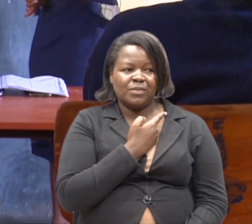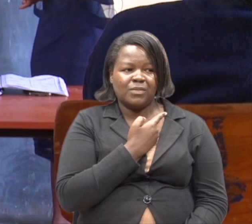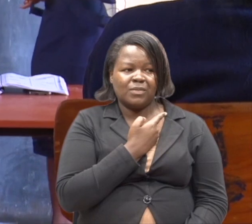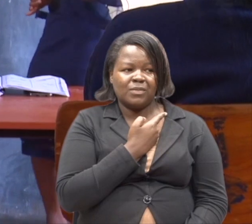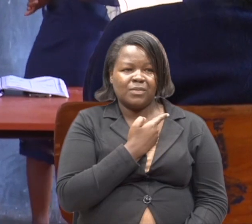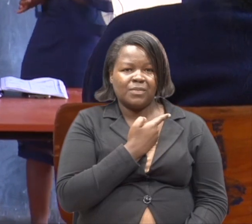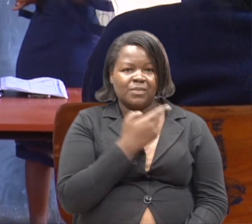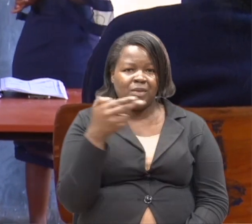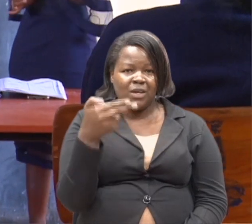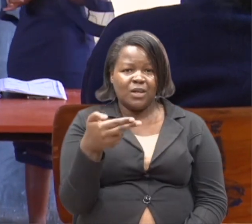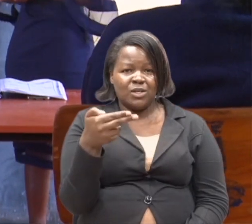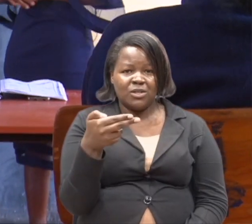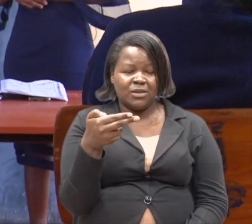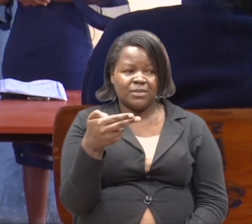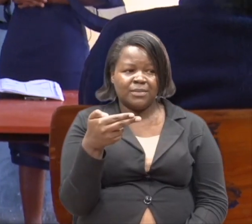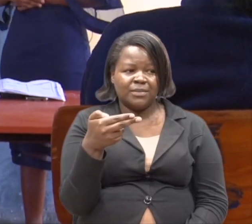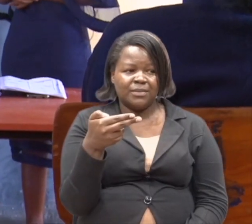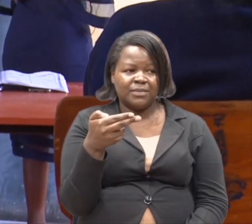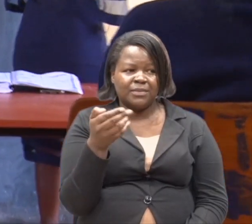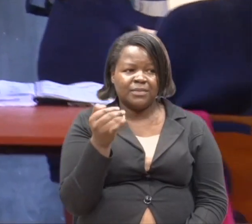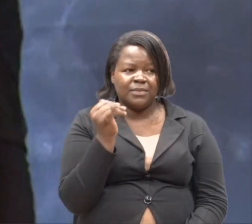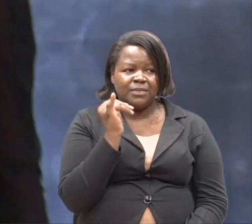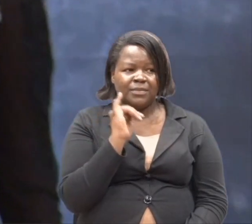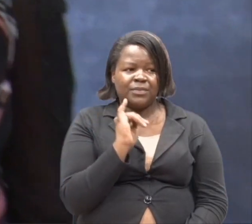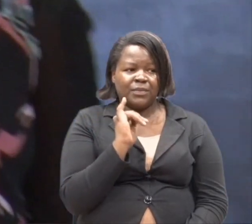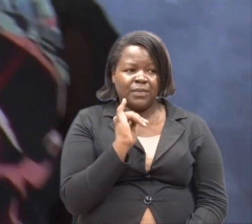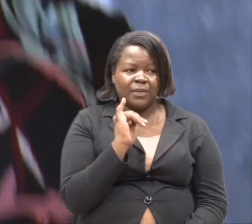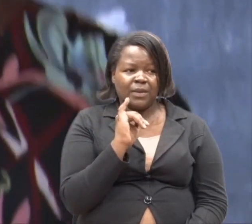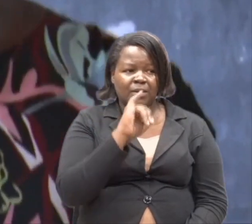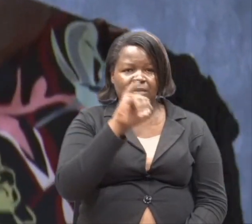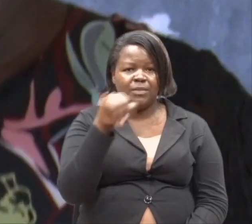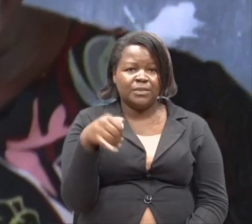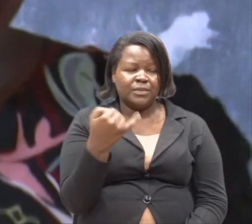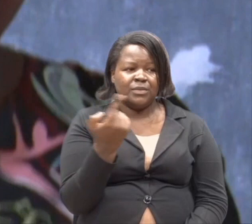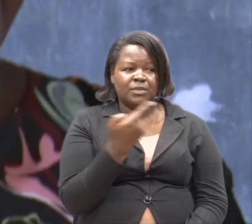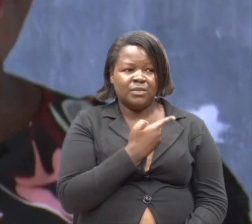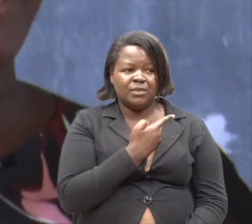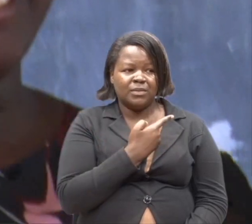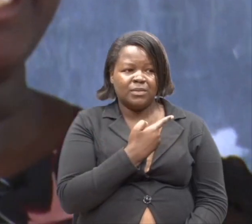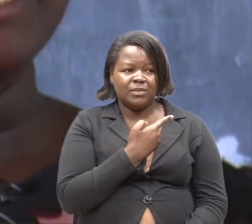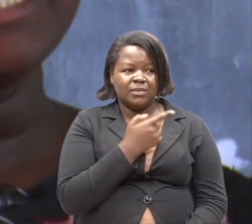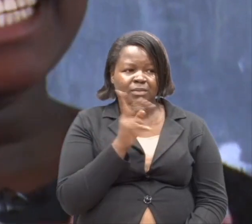So, this way. H. H. Uh-huh. I. I. J.